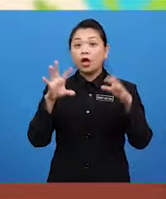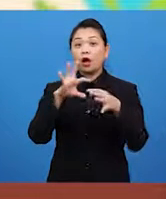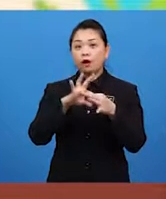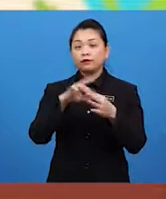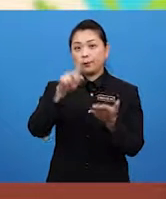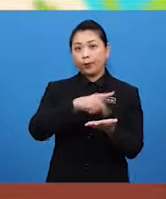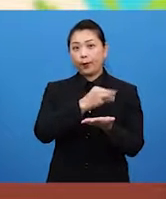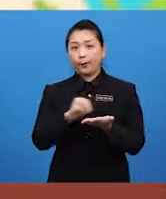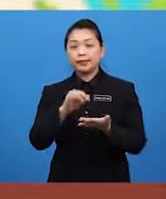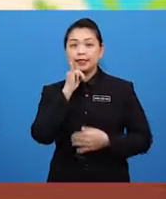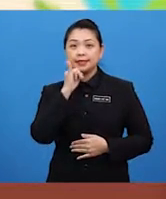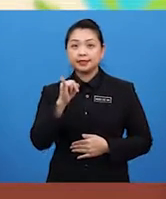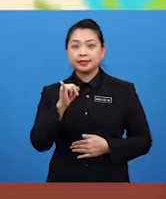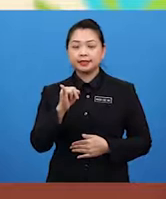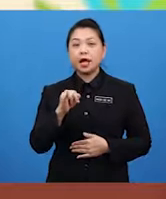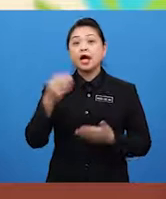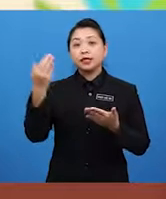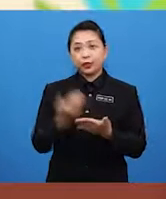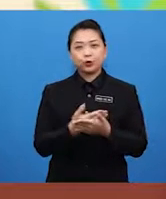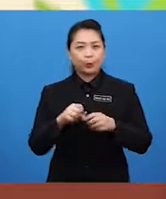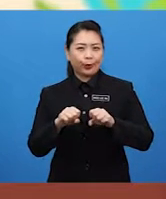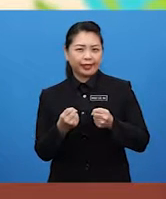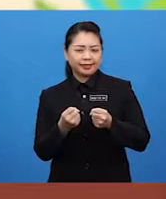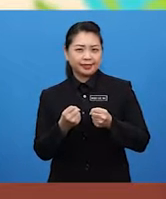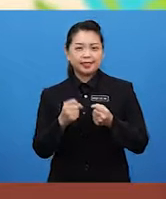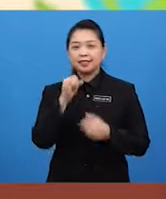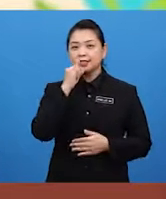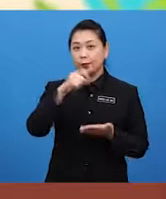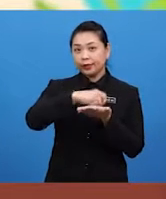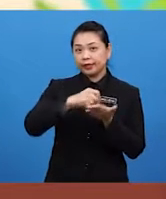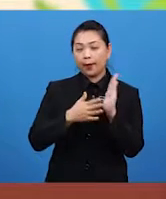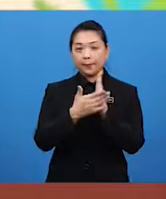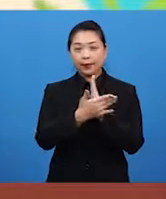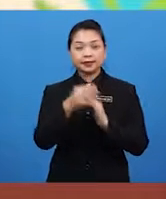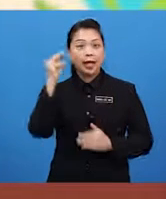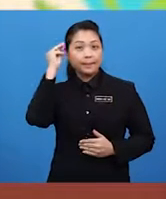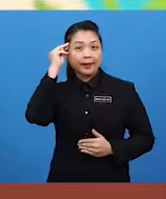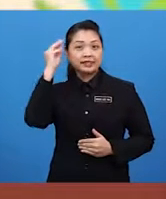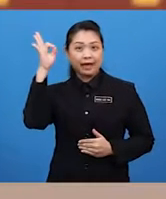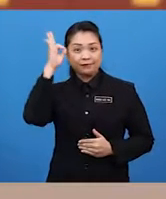poem is Newsbreak. It's written by Max Fetchen.